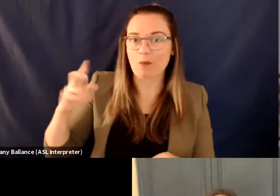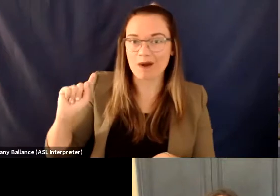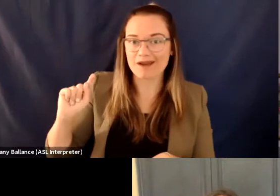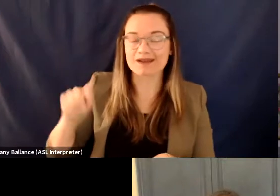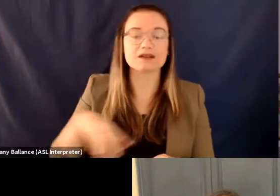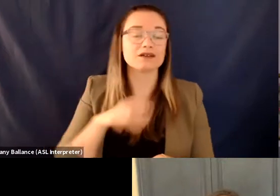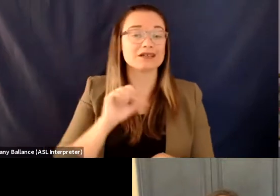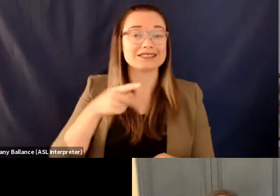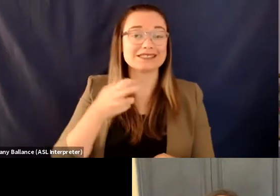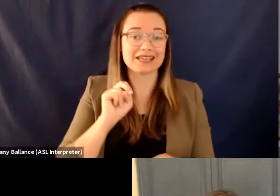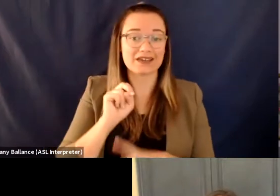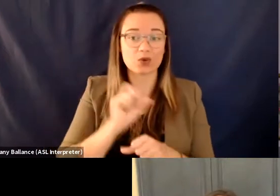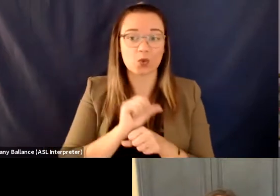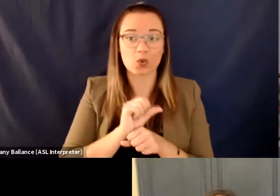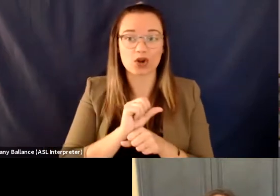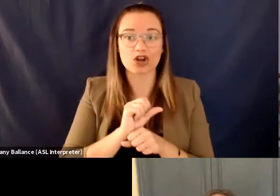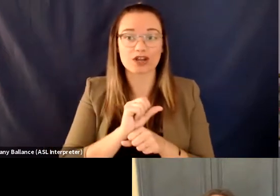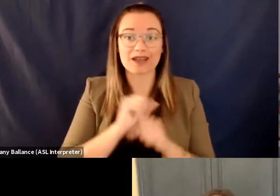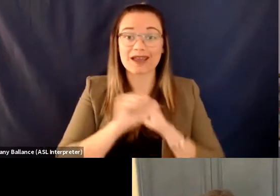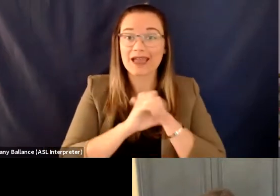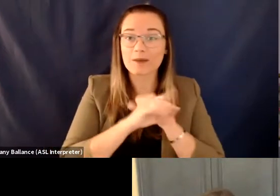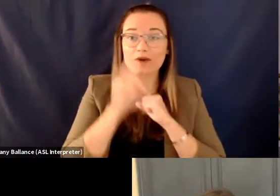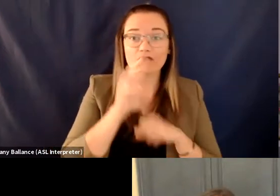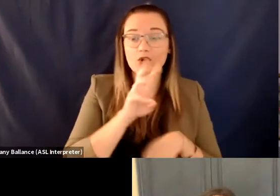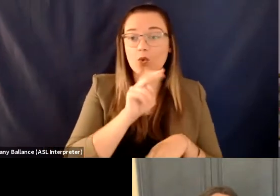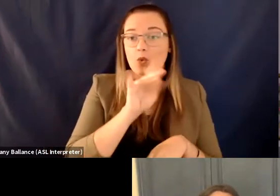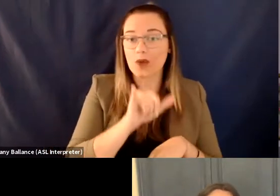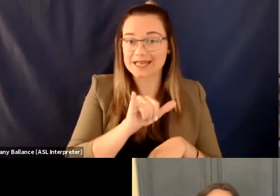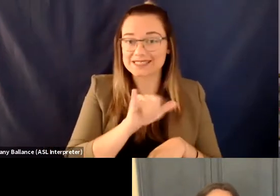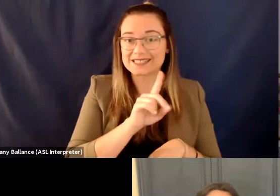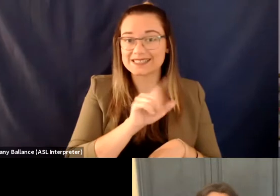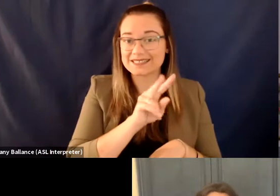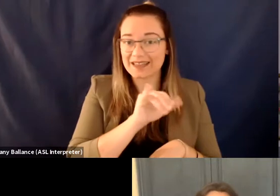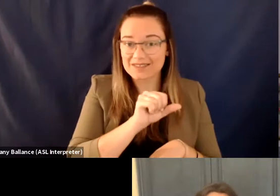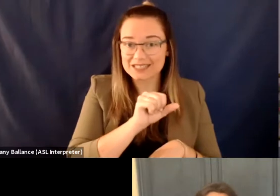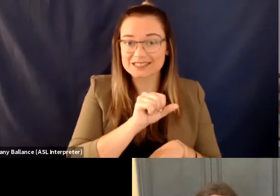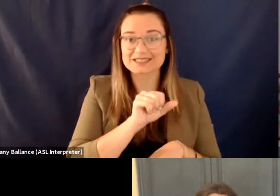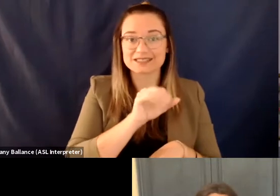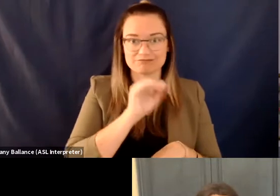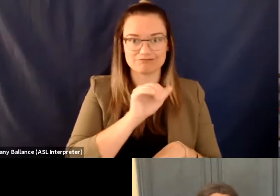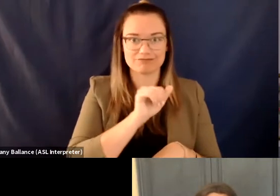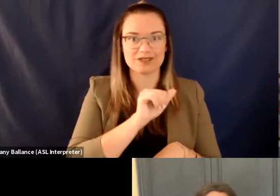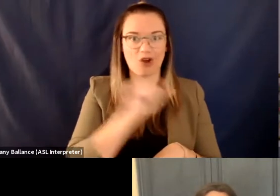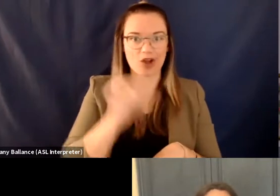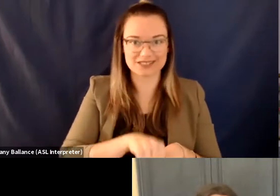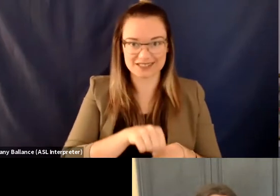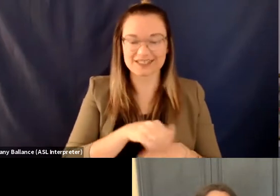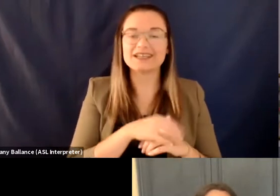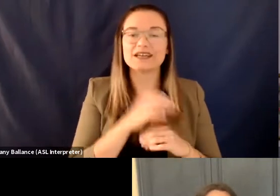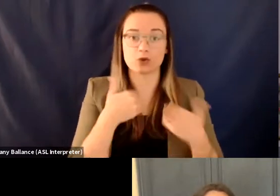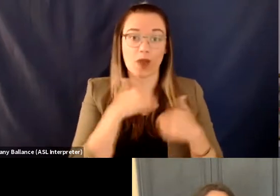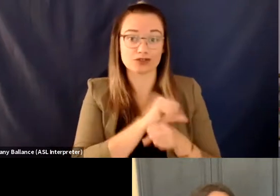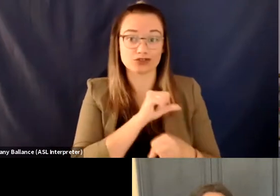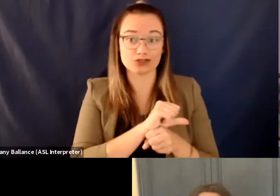Stephen is now working on a congressional campaign for Wendy Davis in Austin. So he's actually, you know, got a job